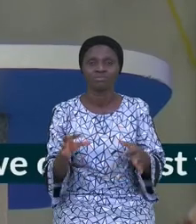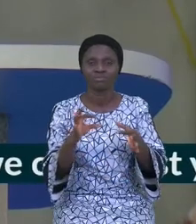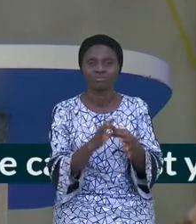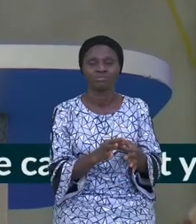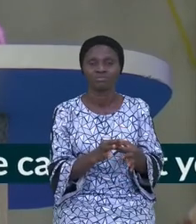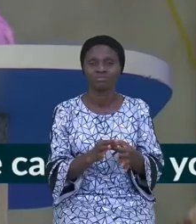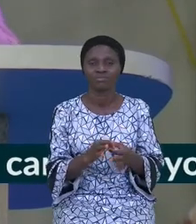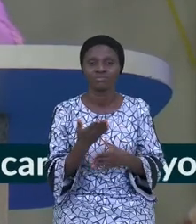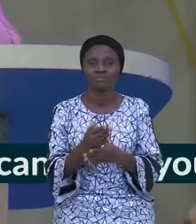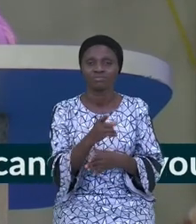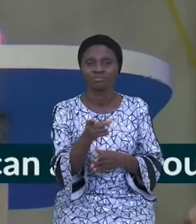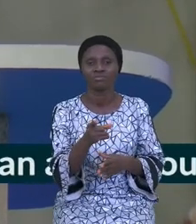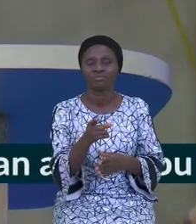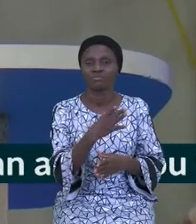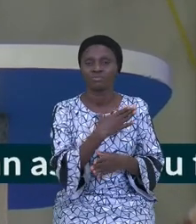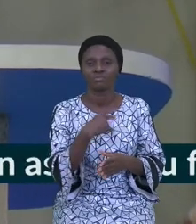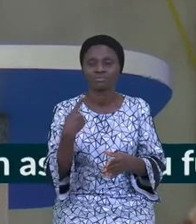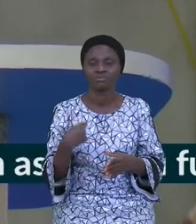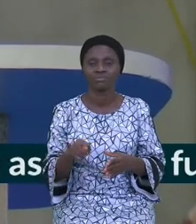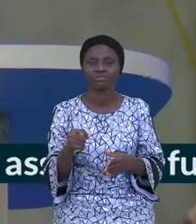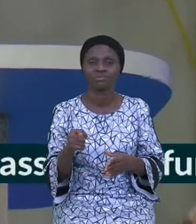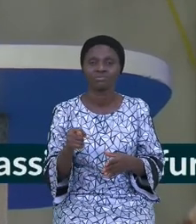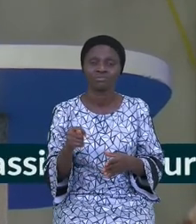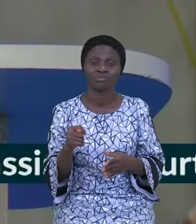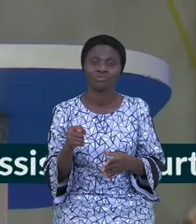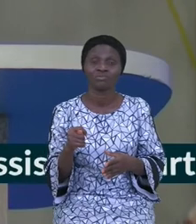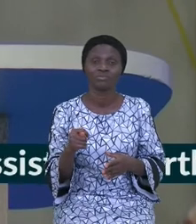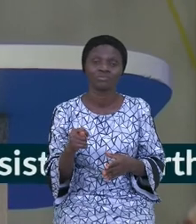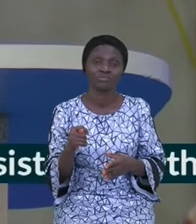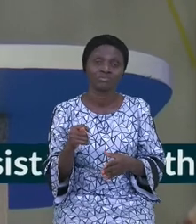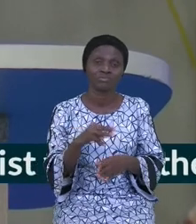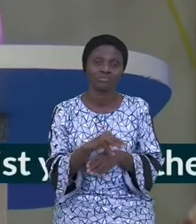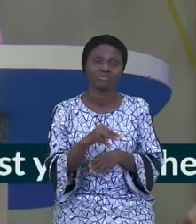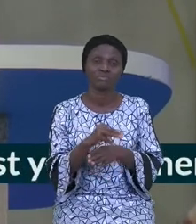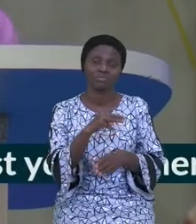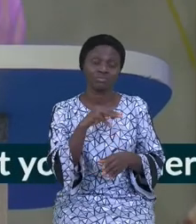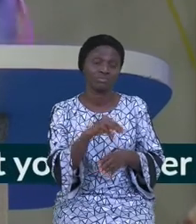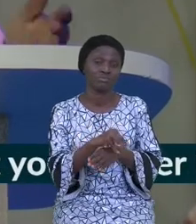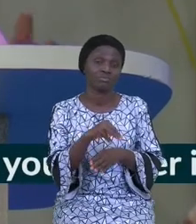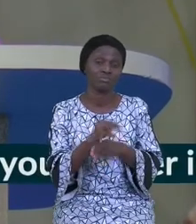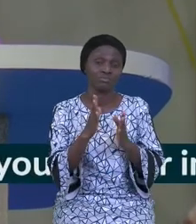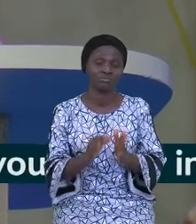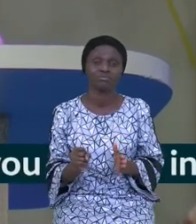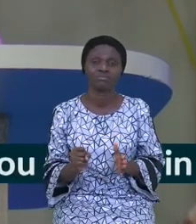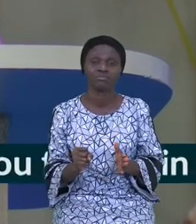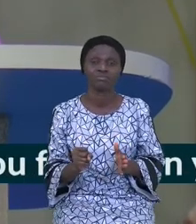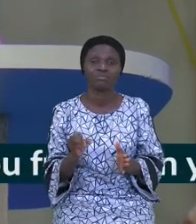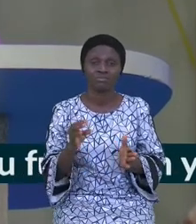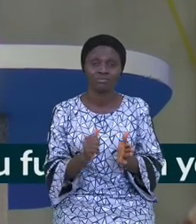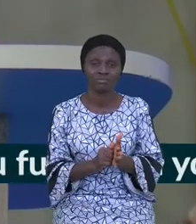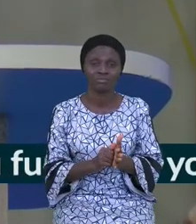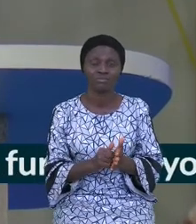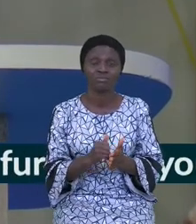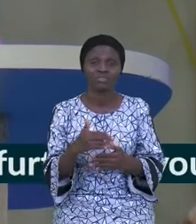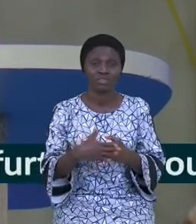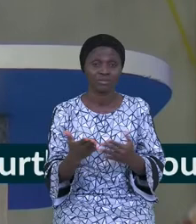it to be established, to be strengthened, and to be renewed, so that hereafter you will